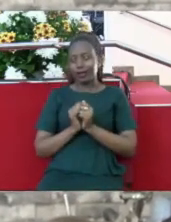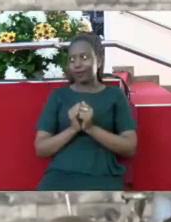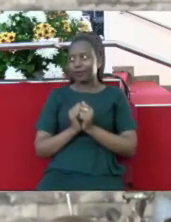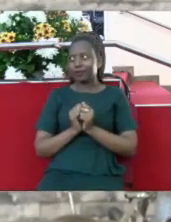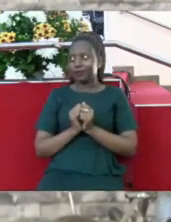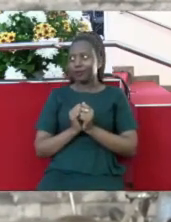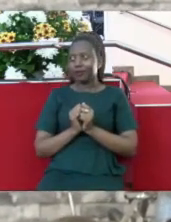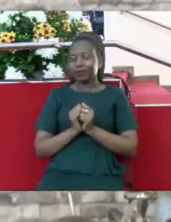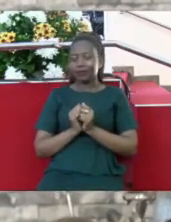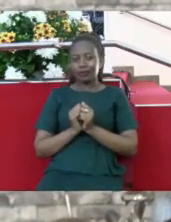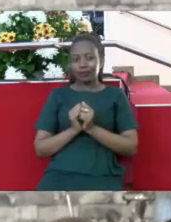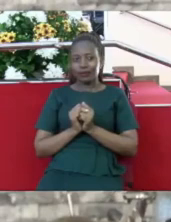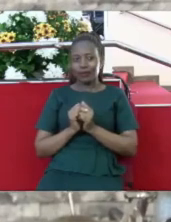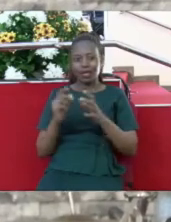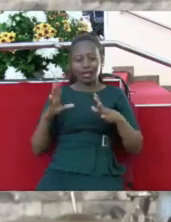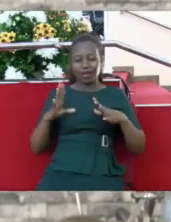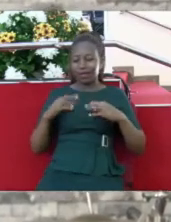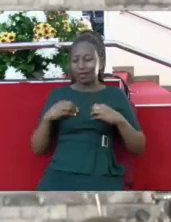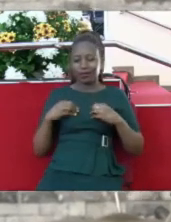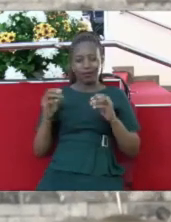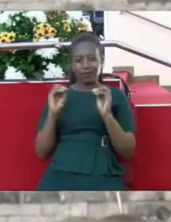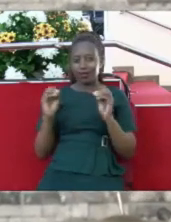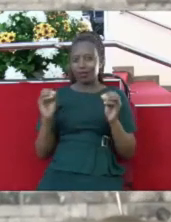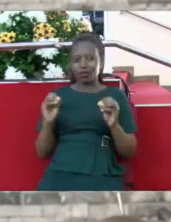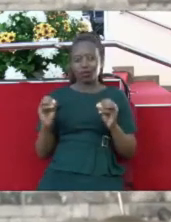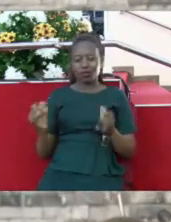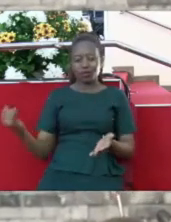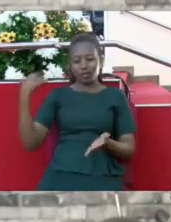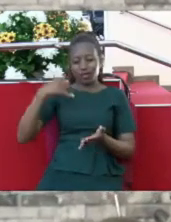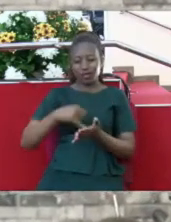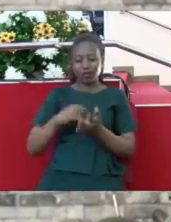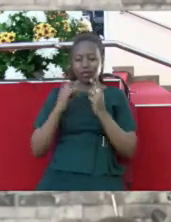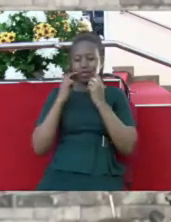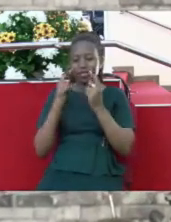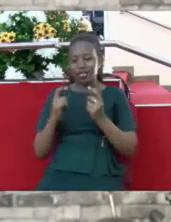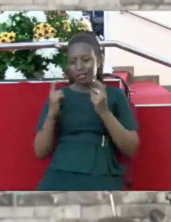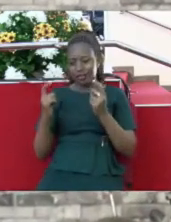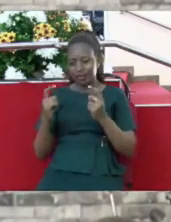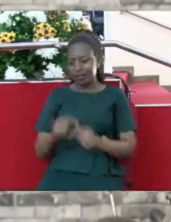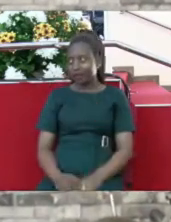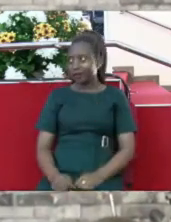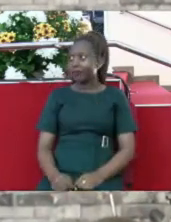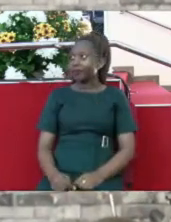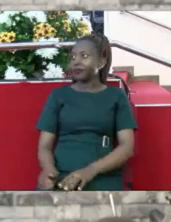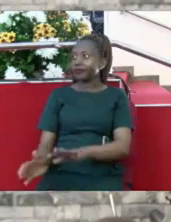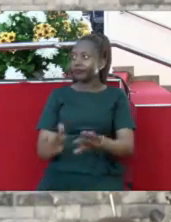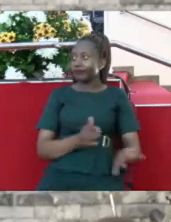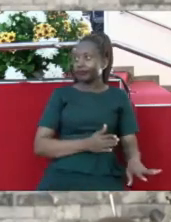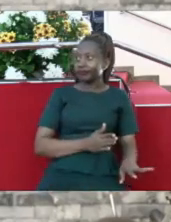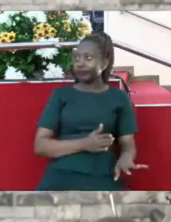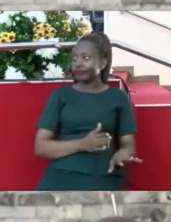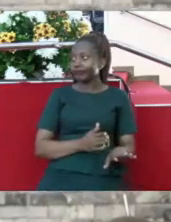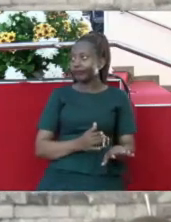sin. Katika kukataa kuingia katika dhambi. Number 4. Cha nne. Dokezo la nne. Book of Romans chapter number 10